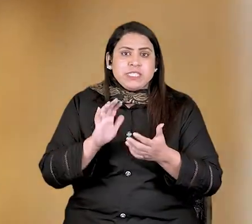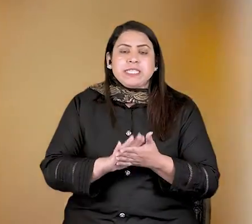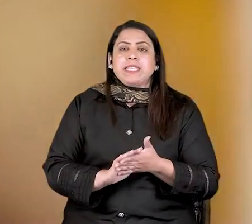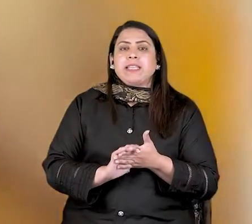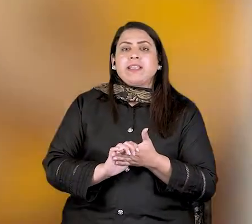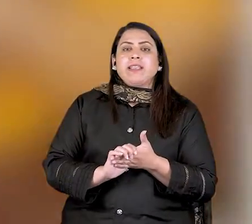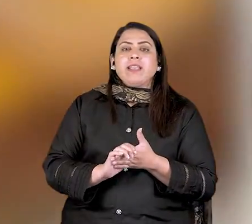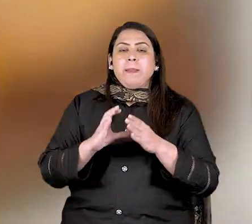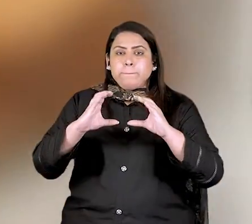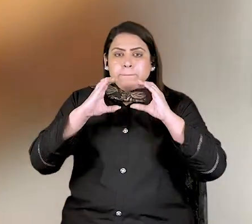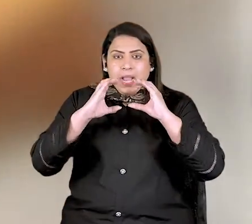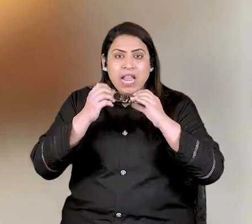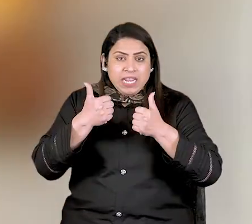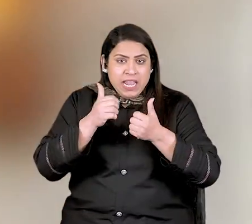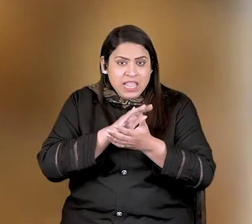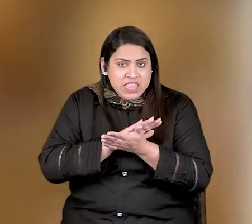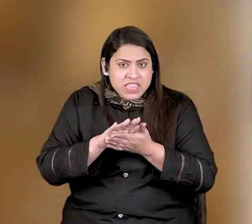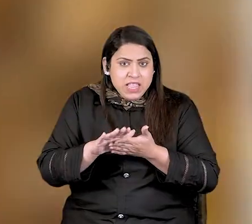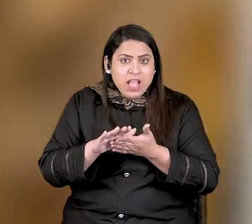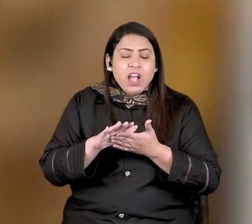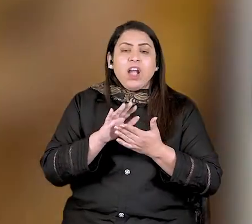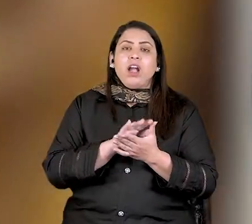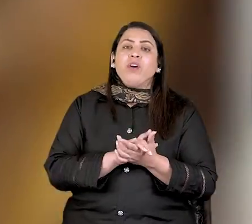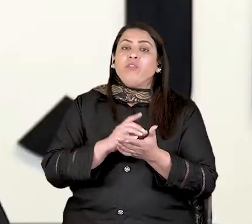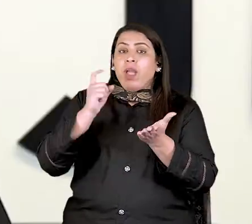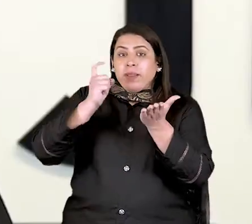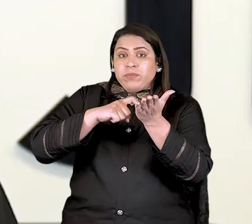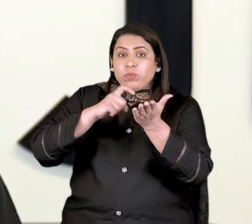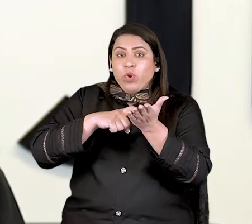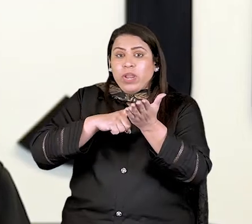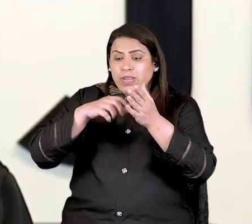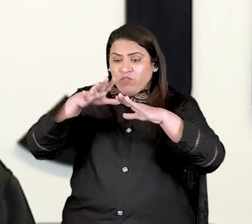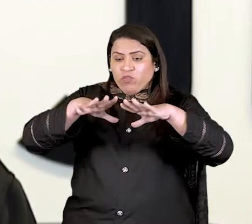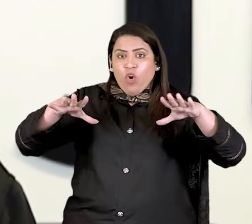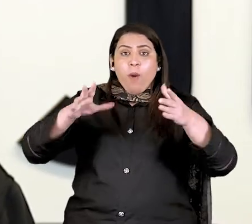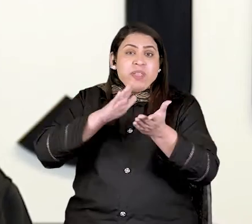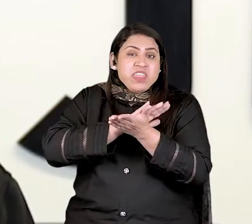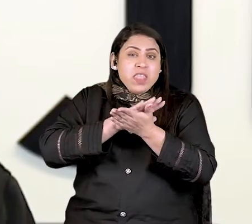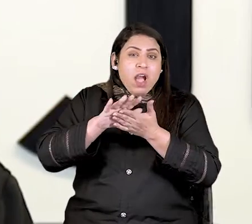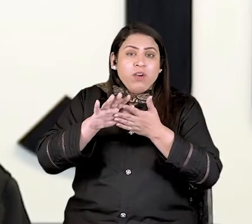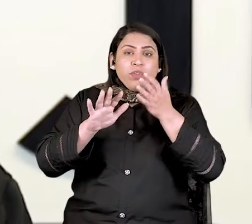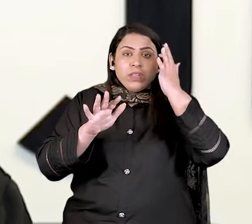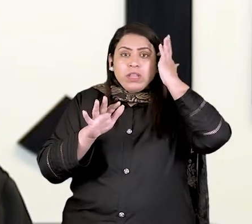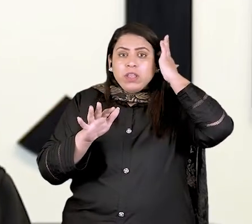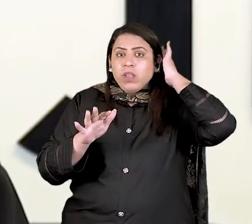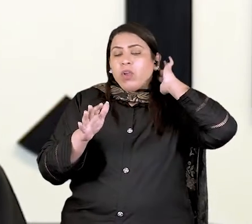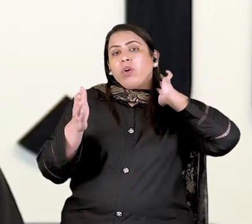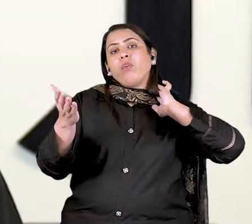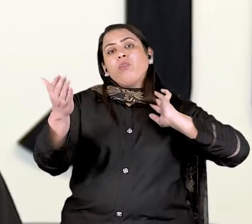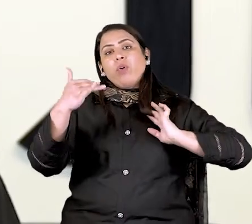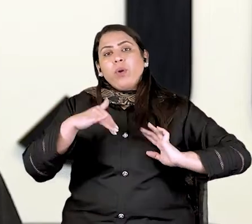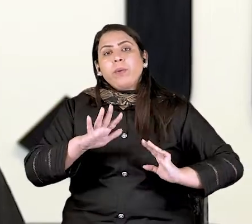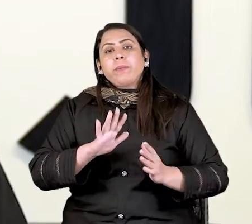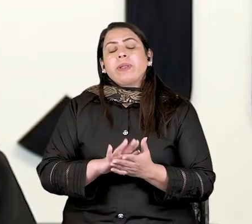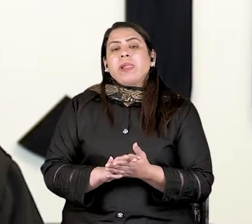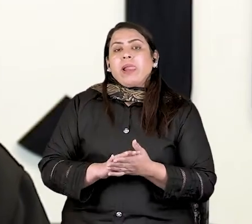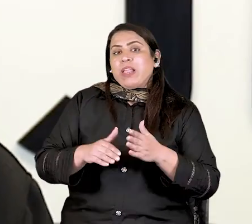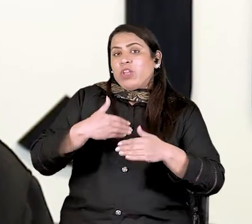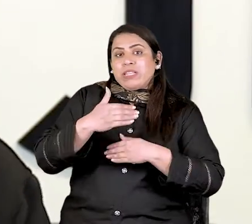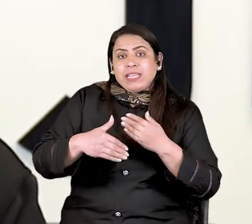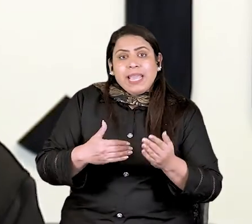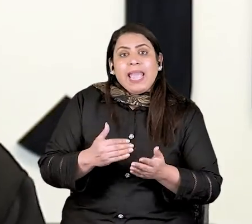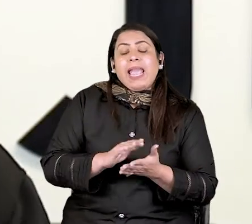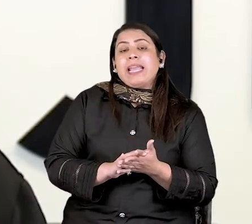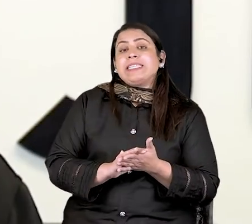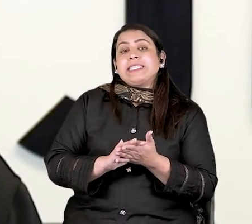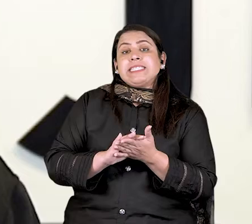was the best. Honest to God, I mean, the beef that they use, the Angus beef burgers that they serve over there, they go to the